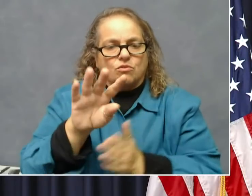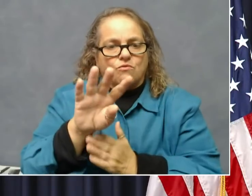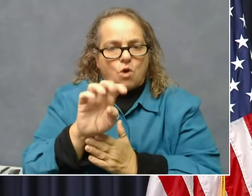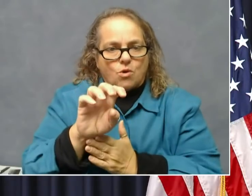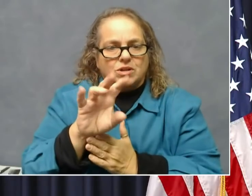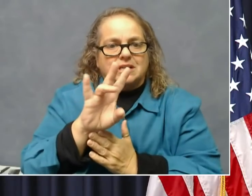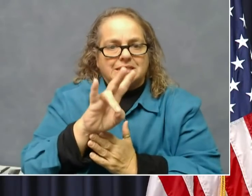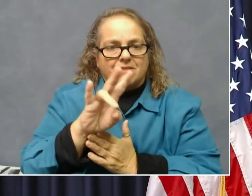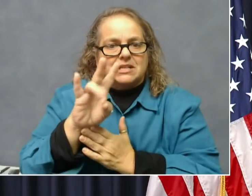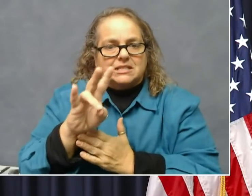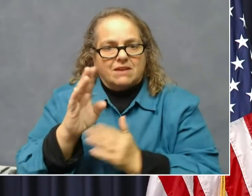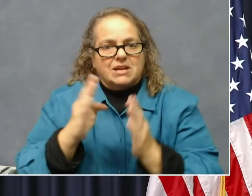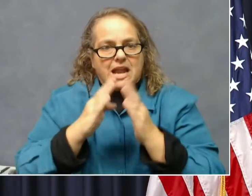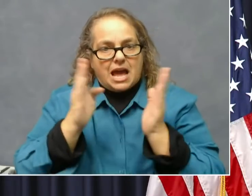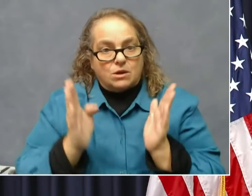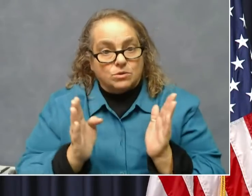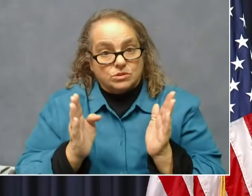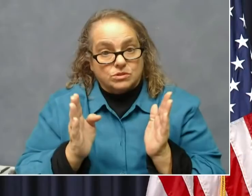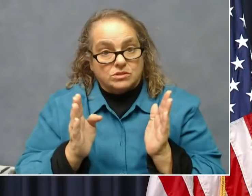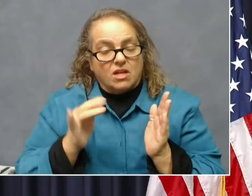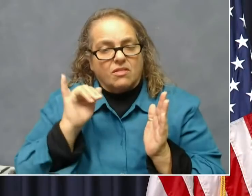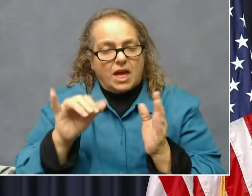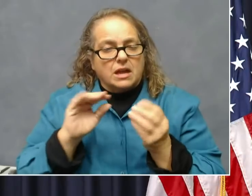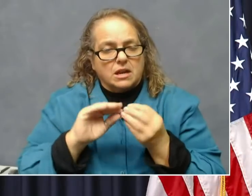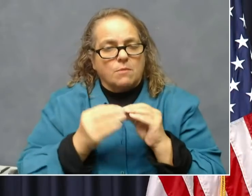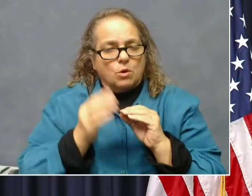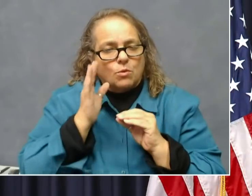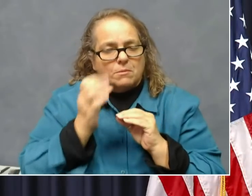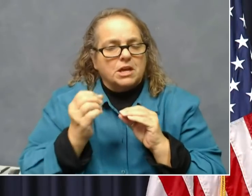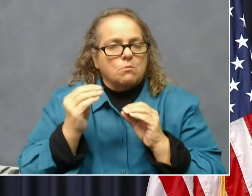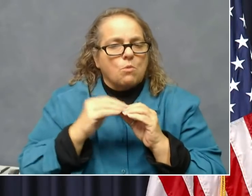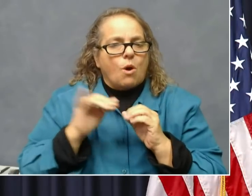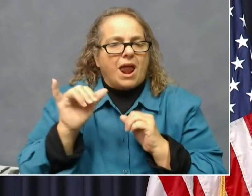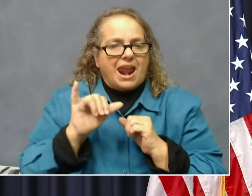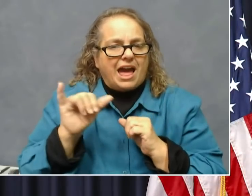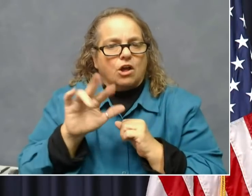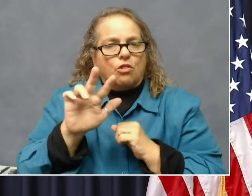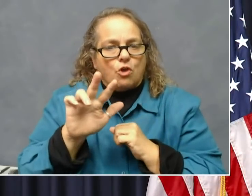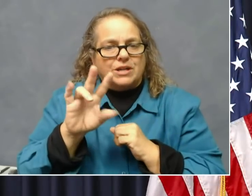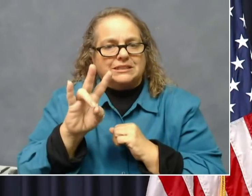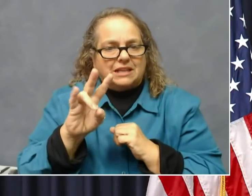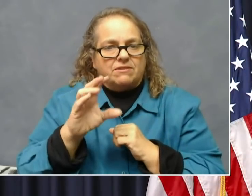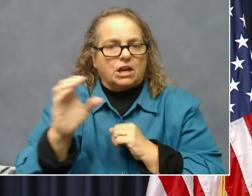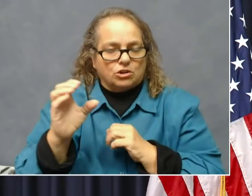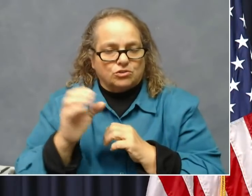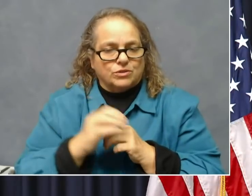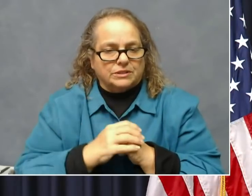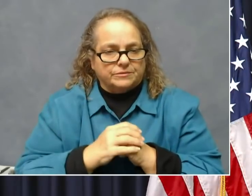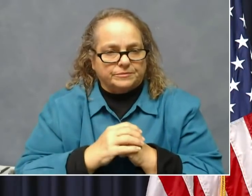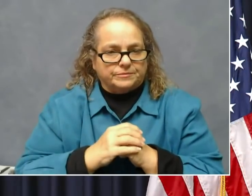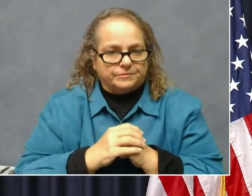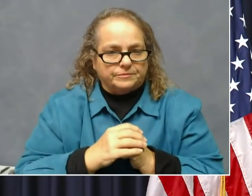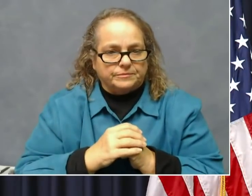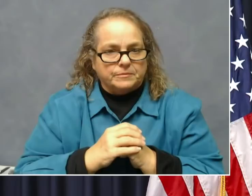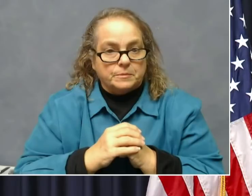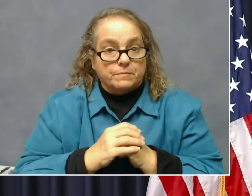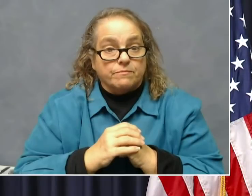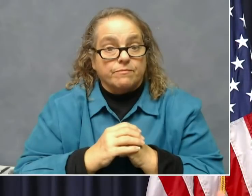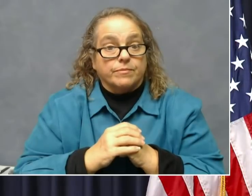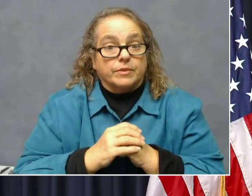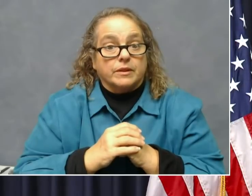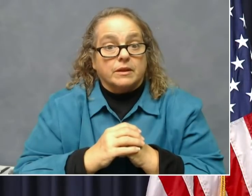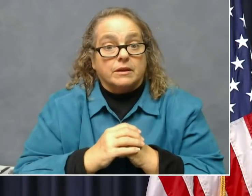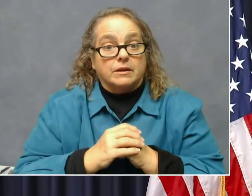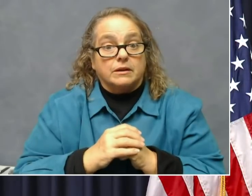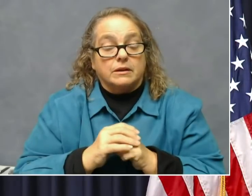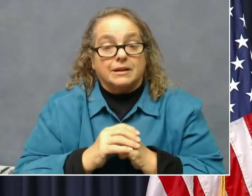3,477 households. I think that number will be more like 3,700. All right, let's go to the best